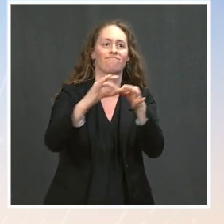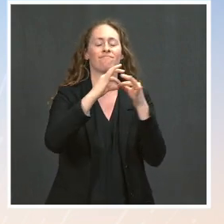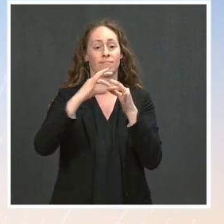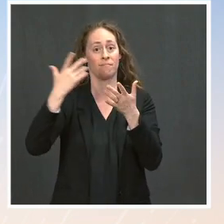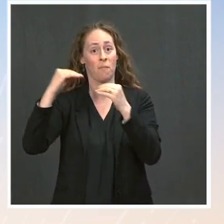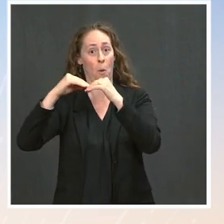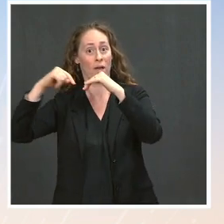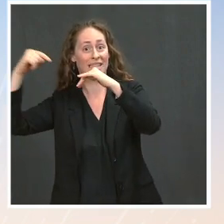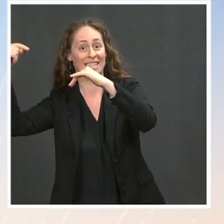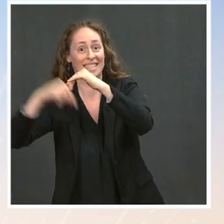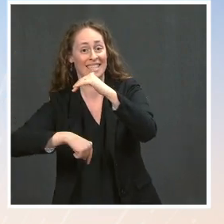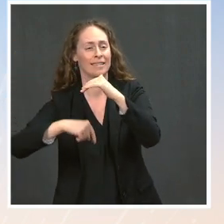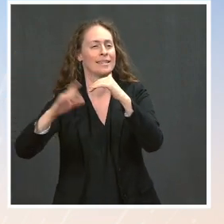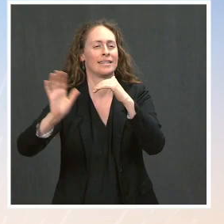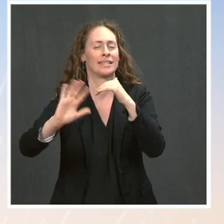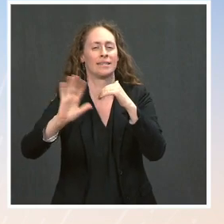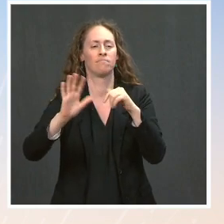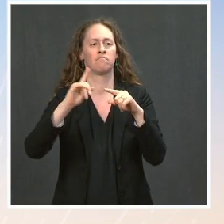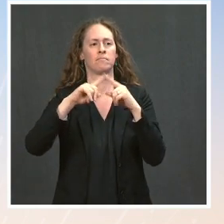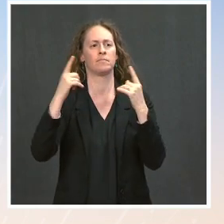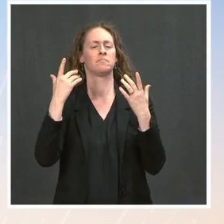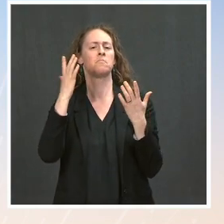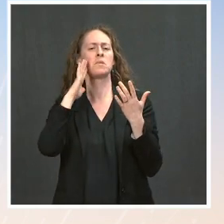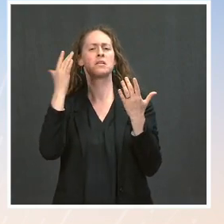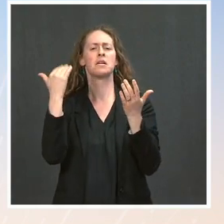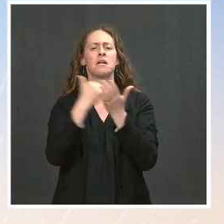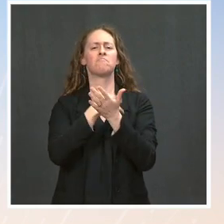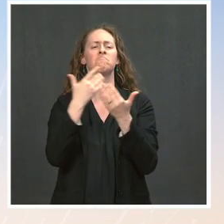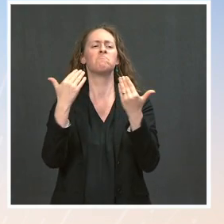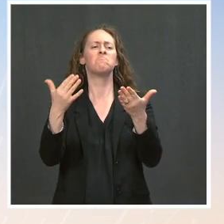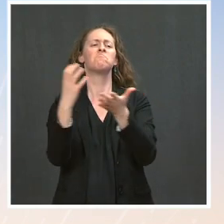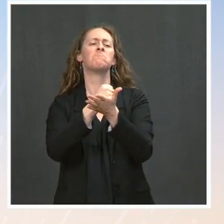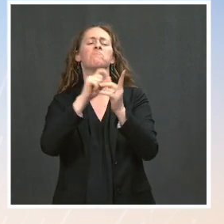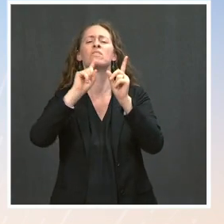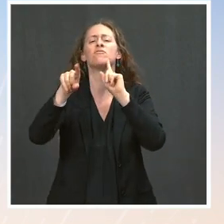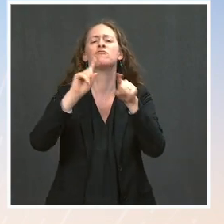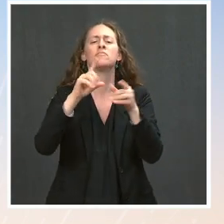he'll only be able to take a couple questions, but for that, I'll turn it over to Brian.